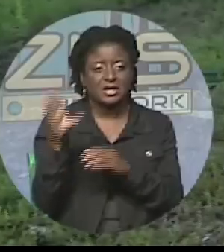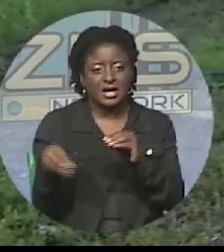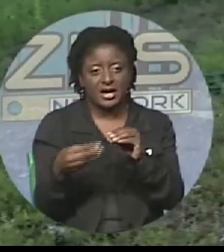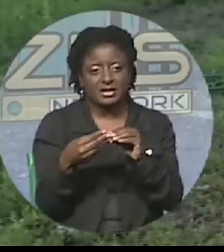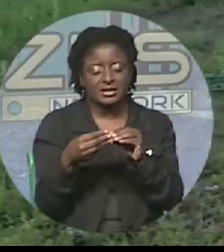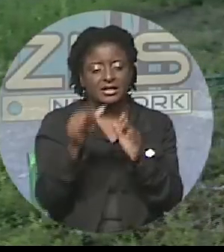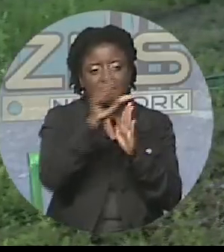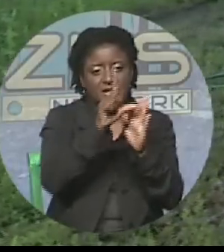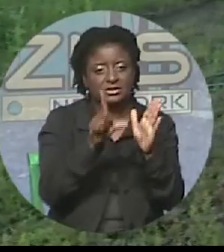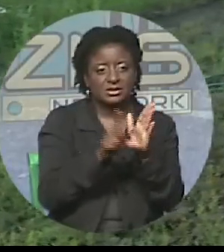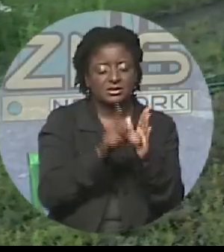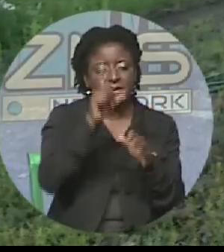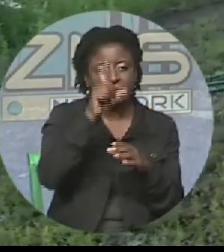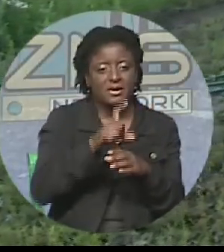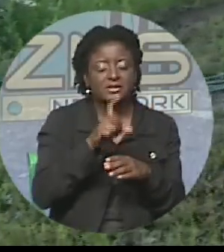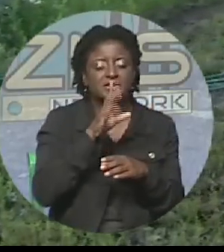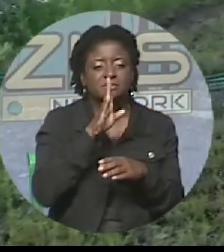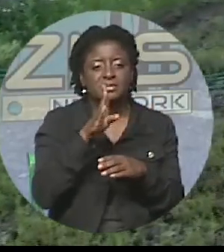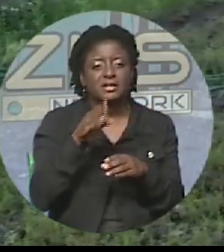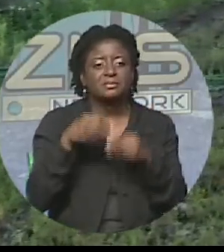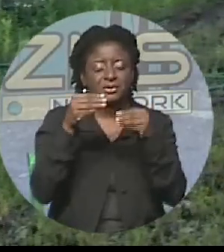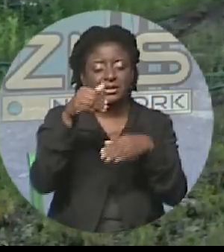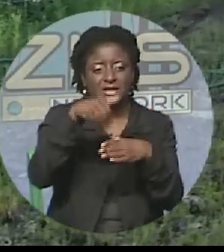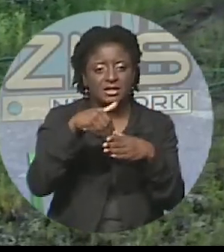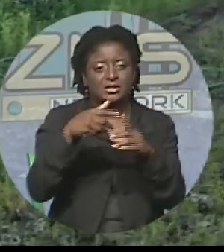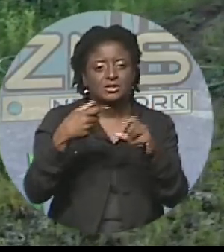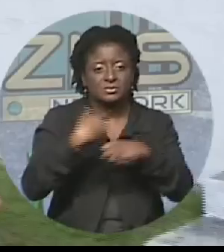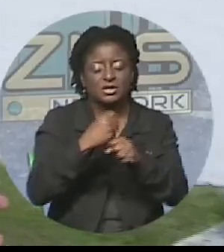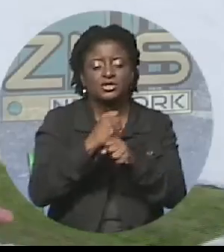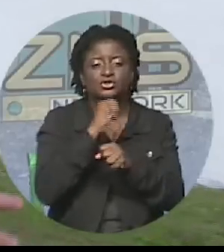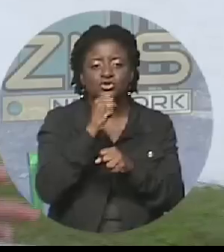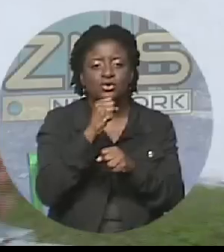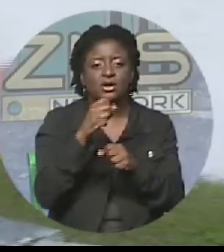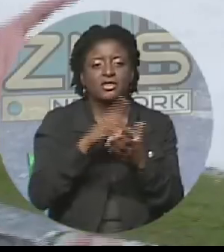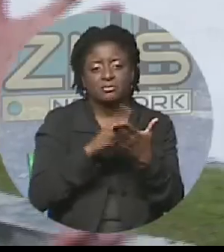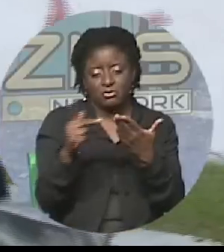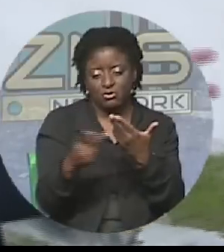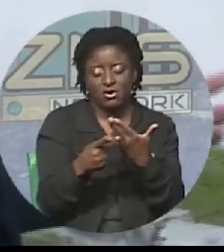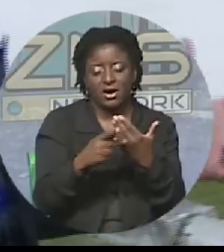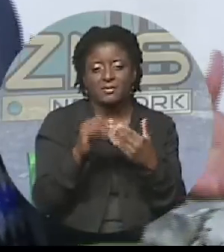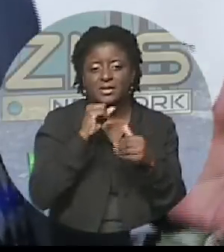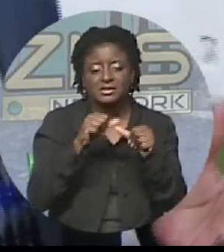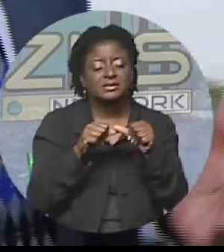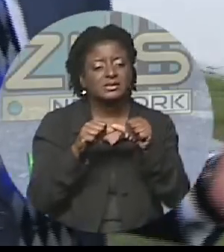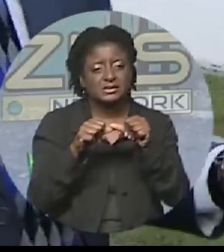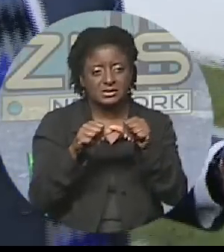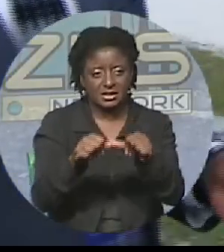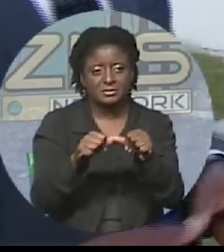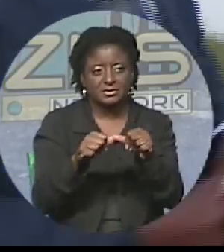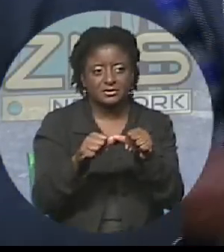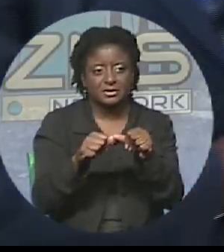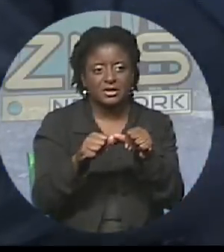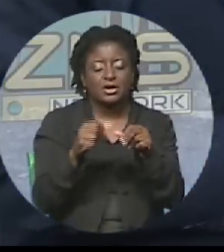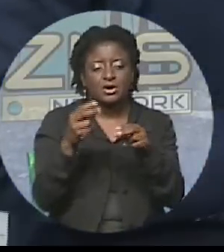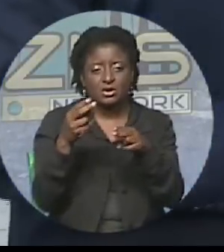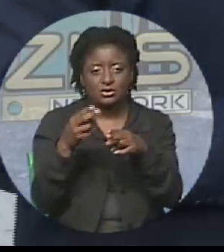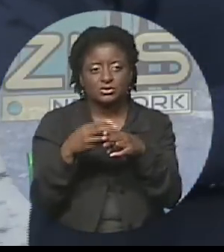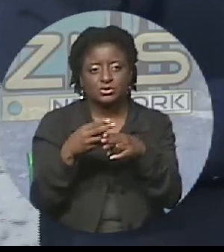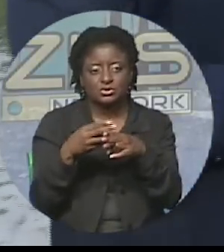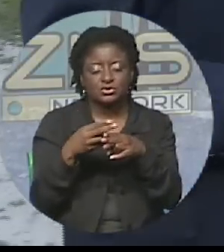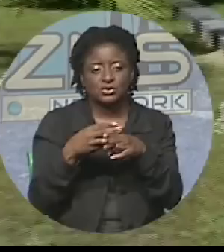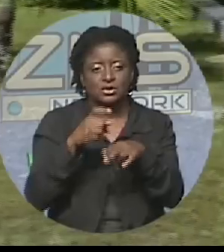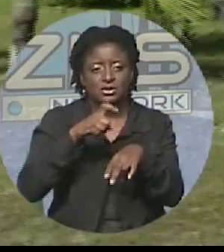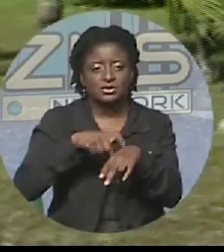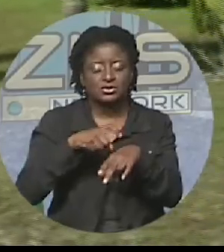be implemented to ensure the sustainability of the program. He, along with other officials, toured the temporary living conditions at